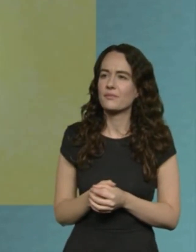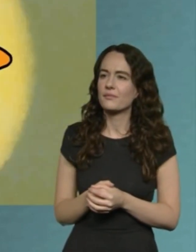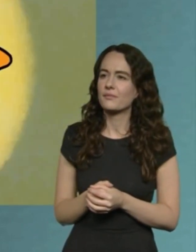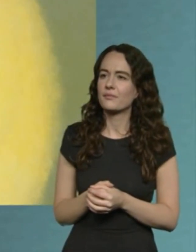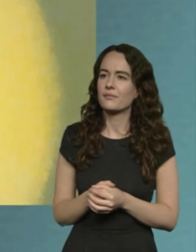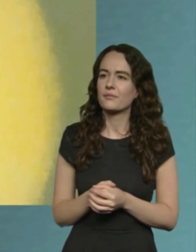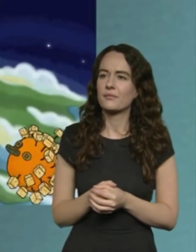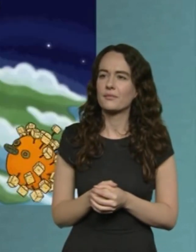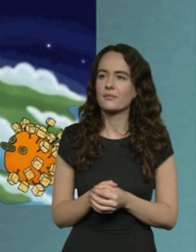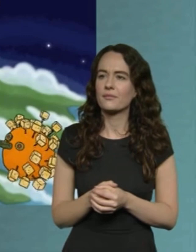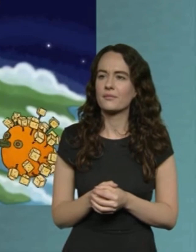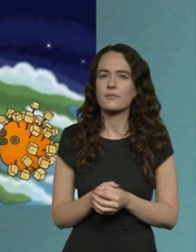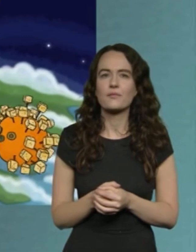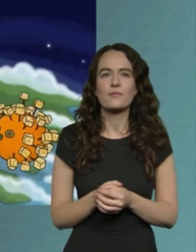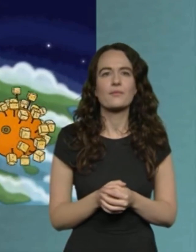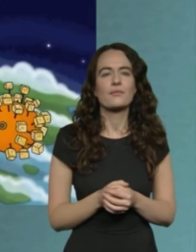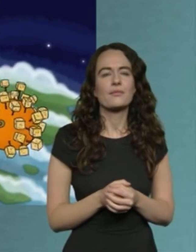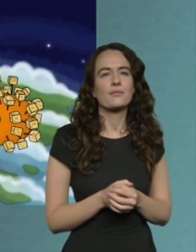CITV!